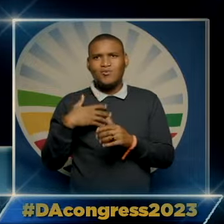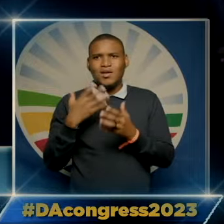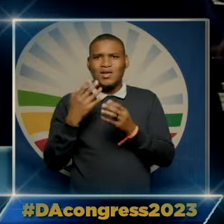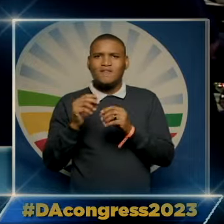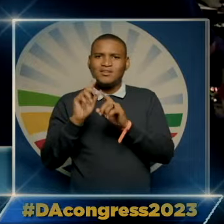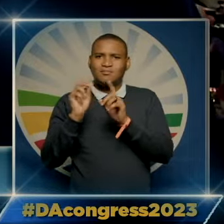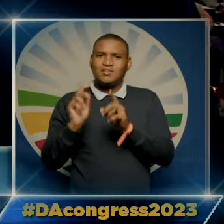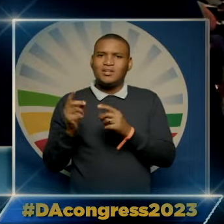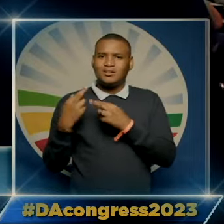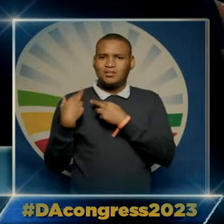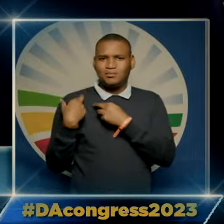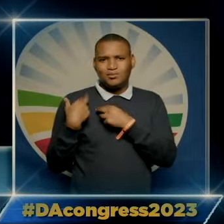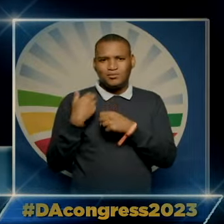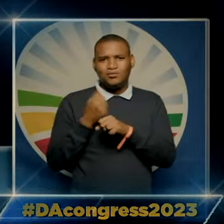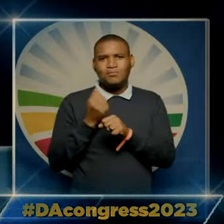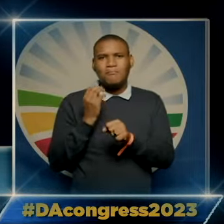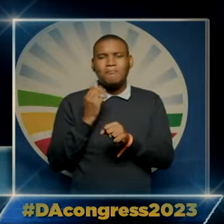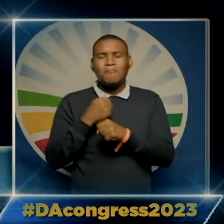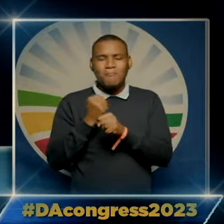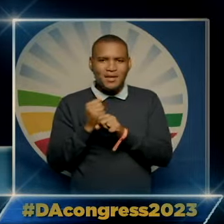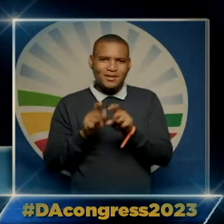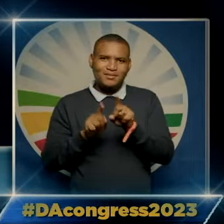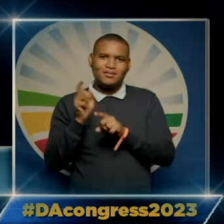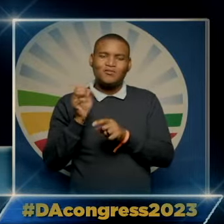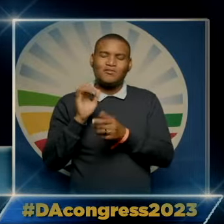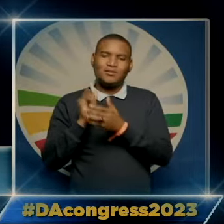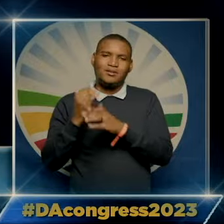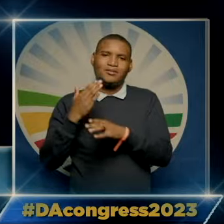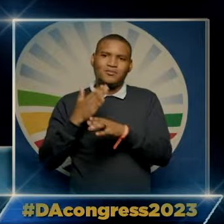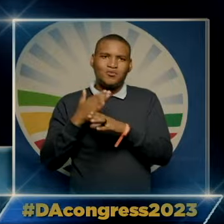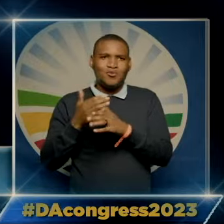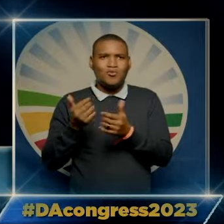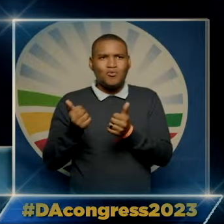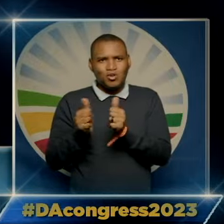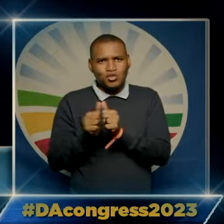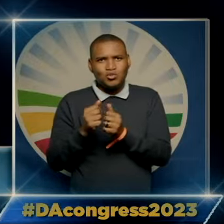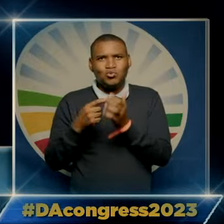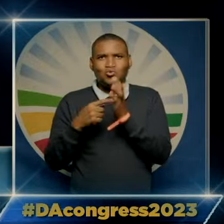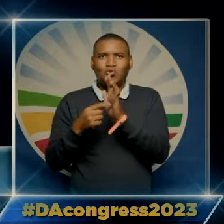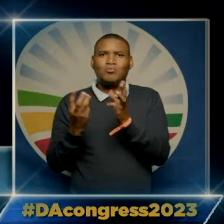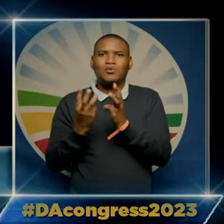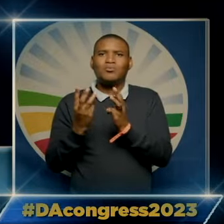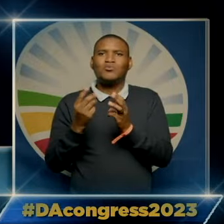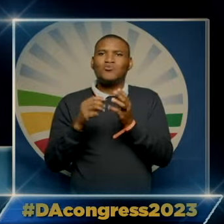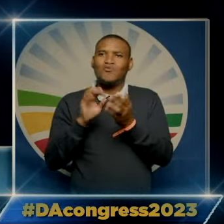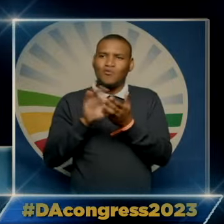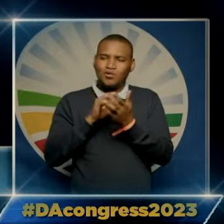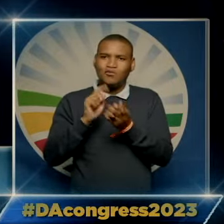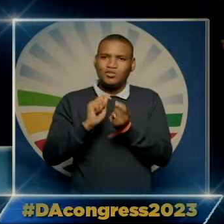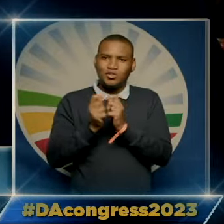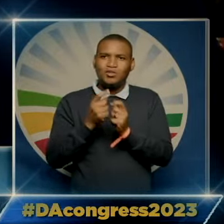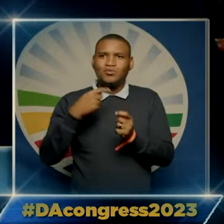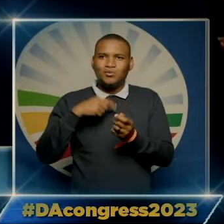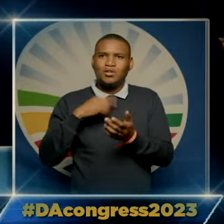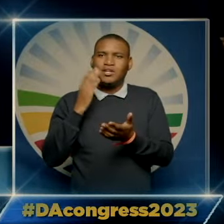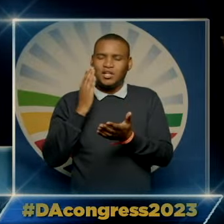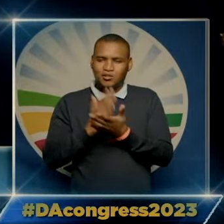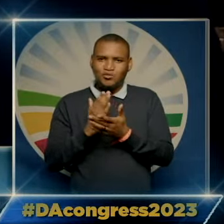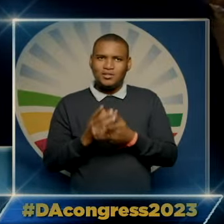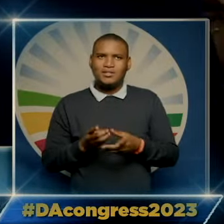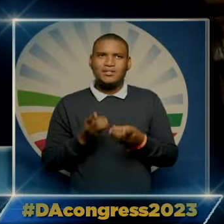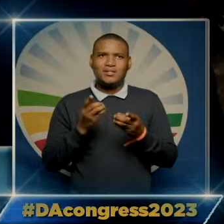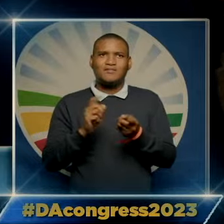special responsibility to make a success of that coalition, to show people that we voted for change and we can actually deliver change.